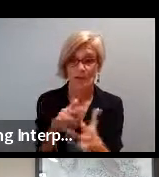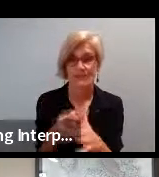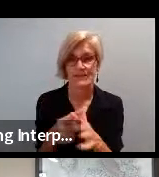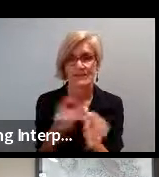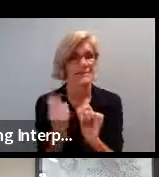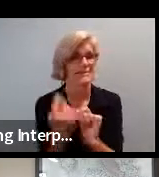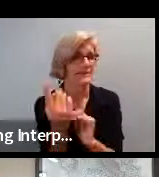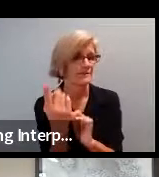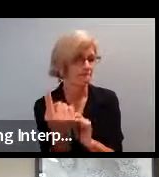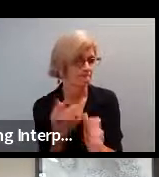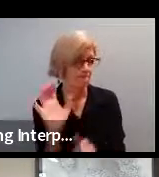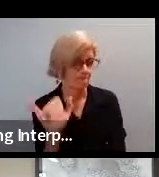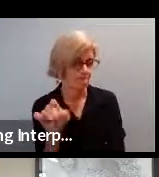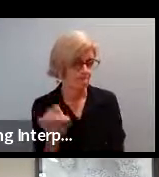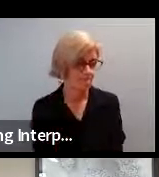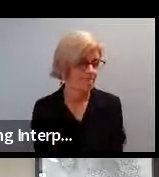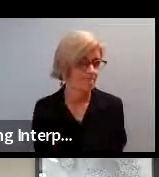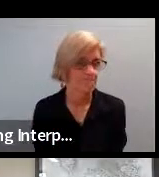100.